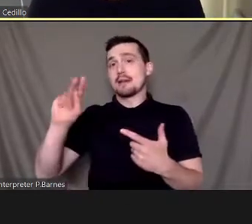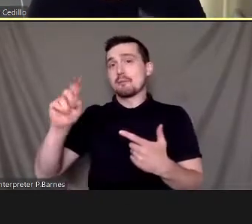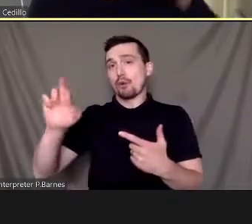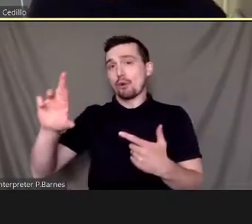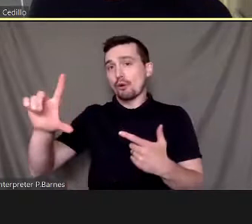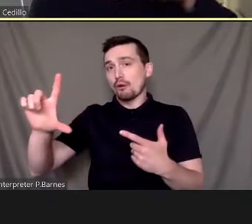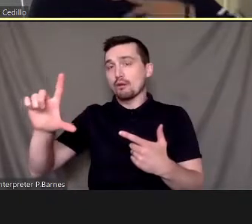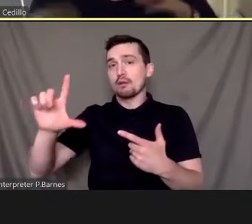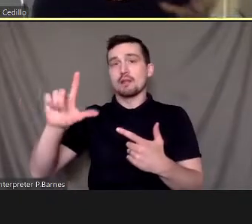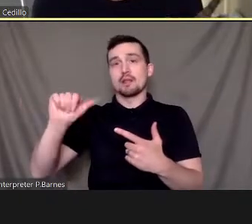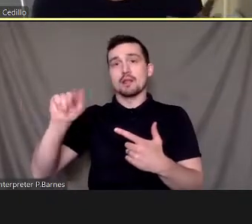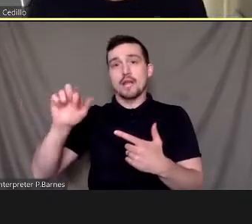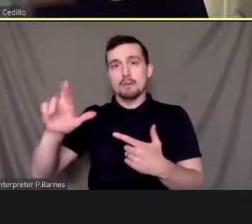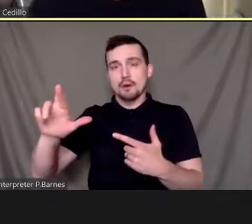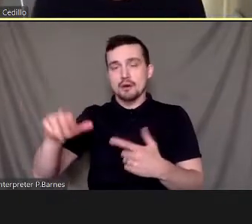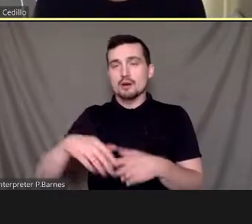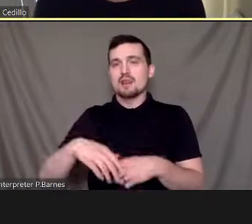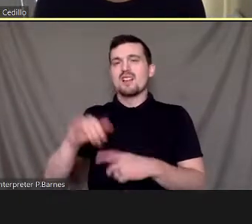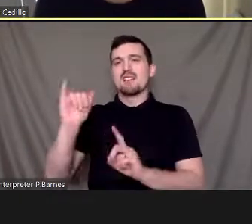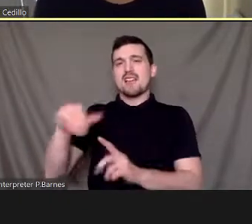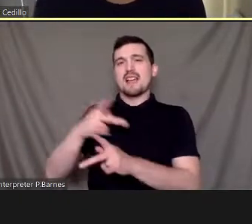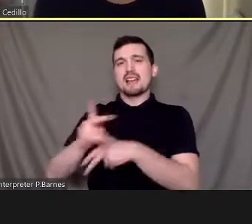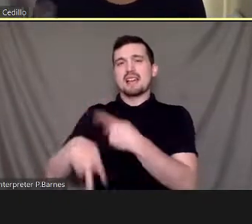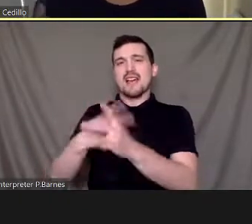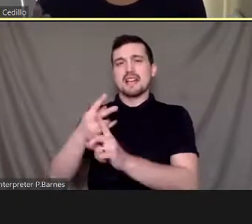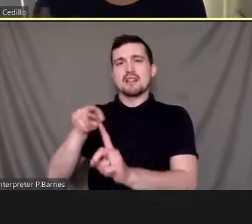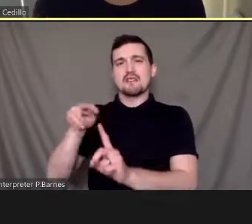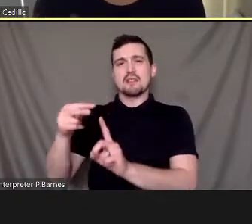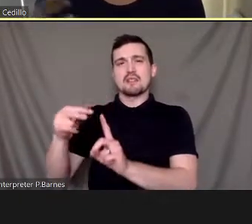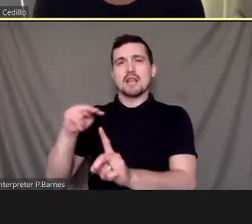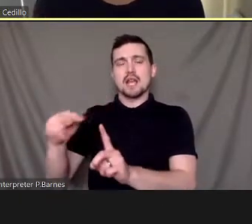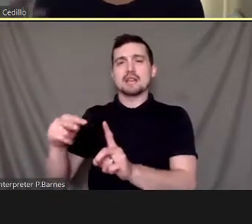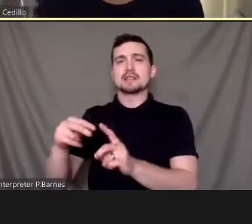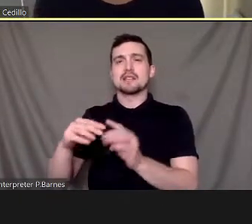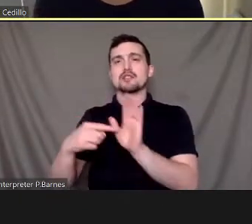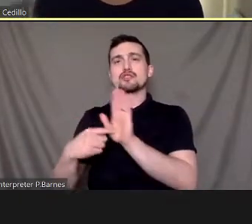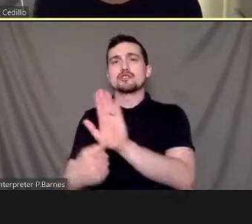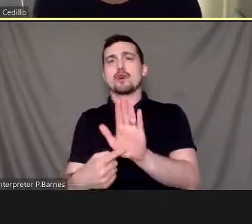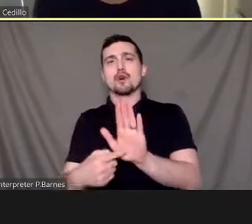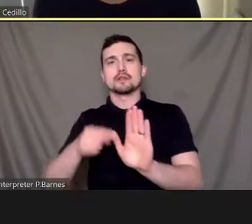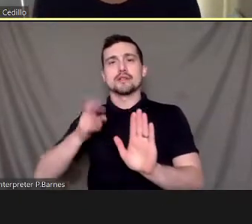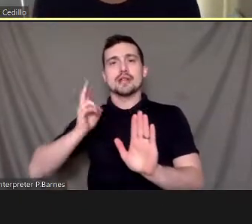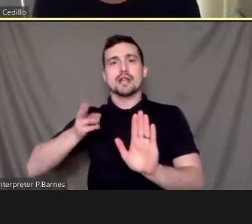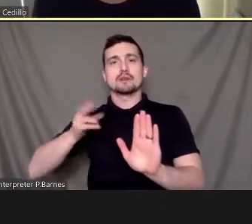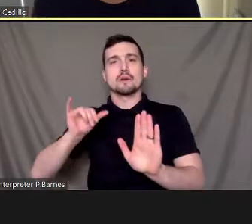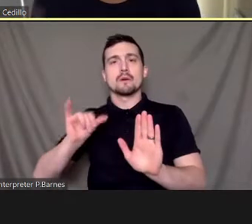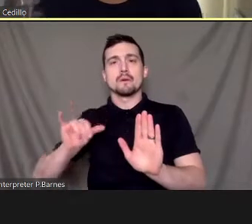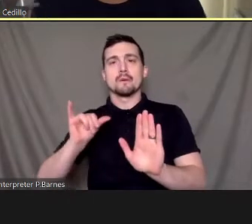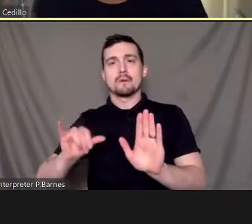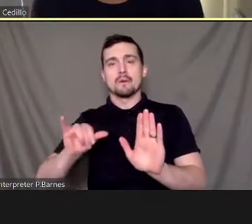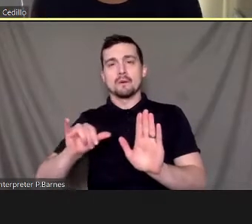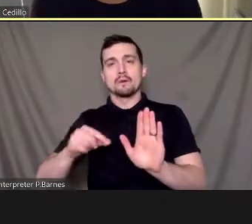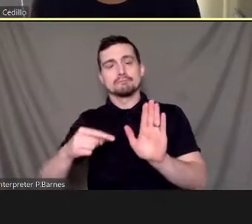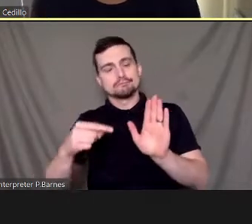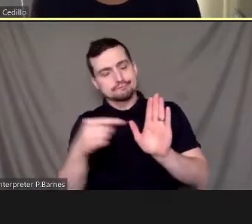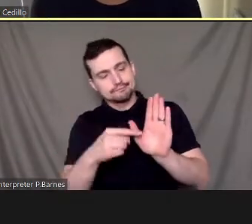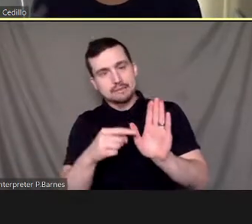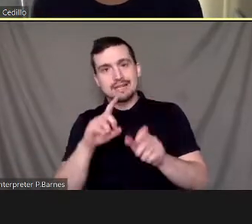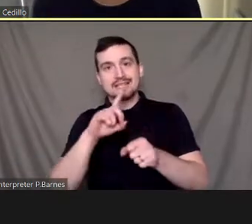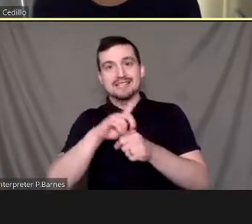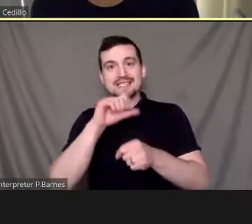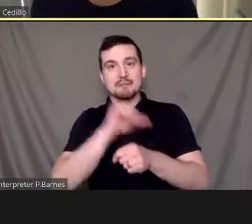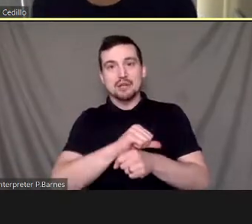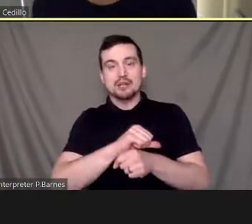because a decolonial lens does illuminate that history of the ways in which disability has been constructed